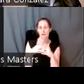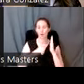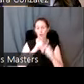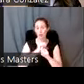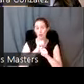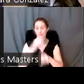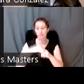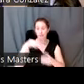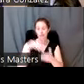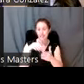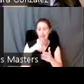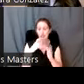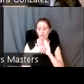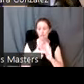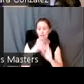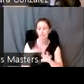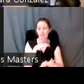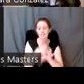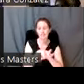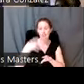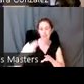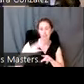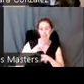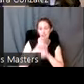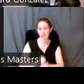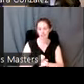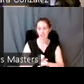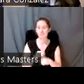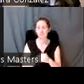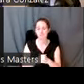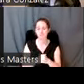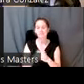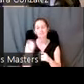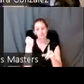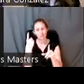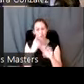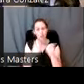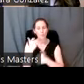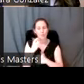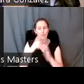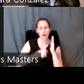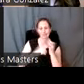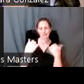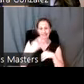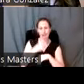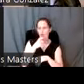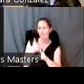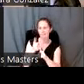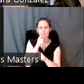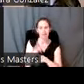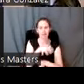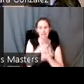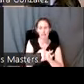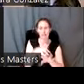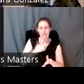in North America, where the majority of archaeological work involves the study and representation of indigenous histories and heritage, though